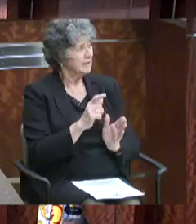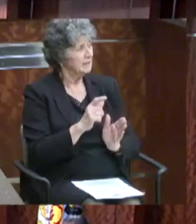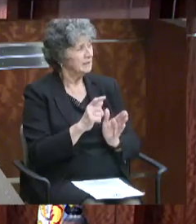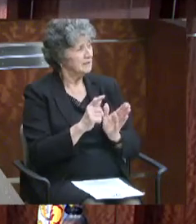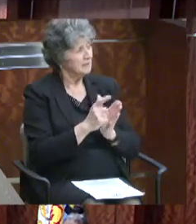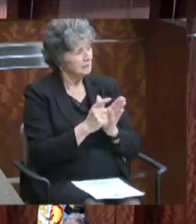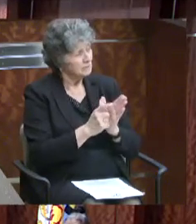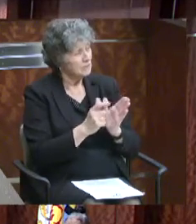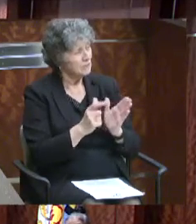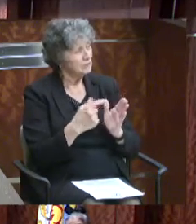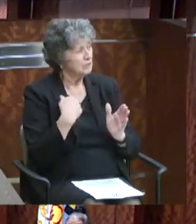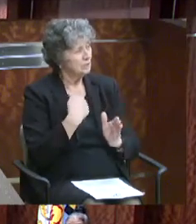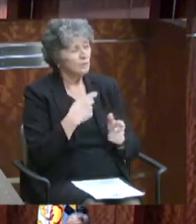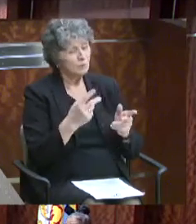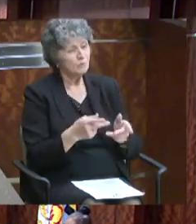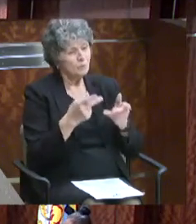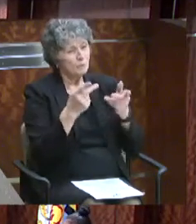proposing.